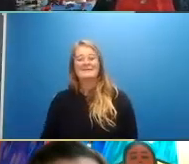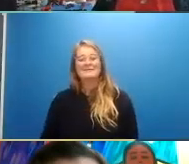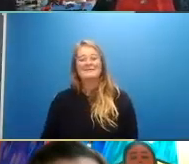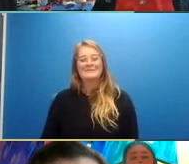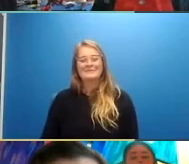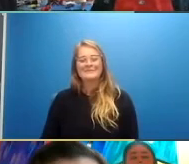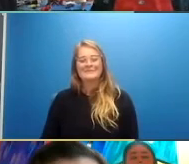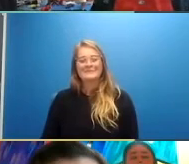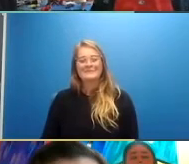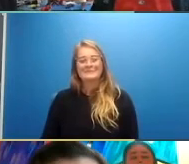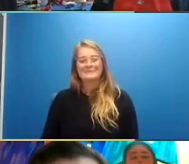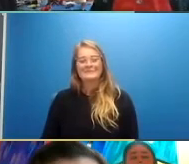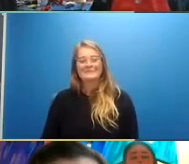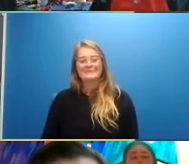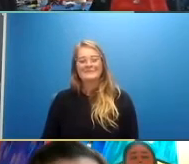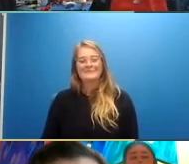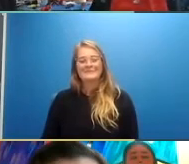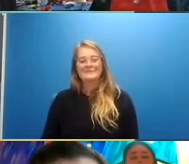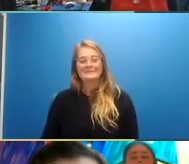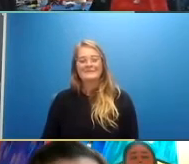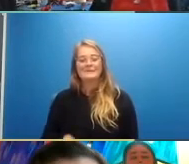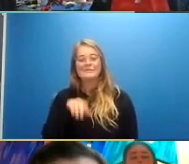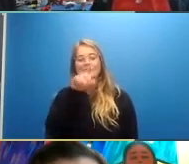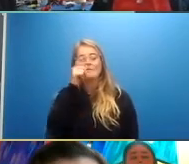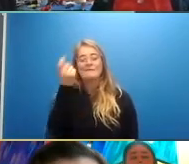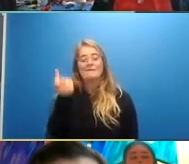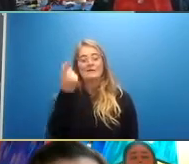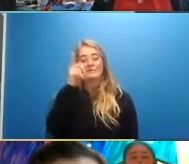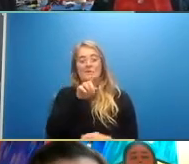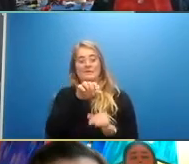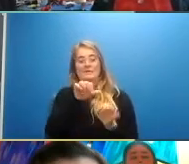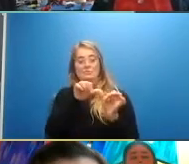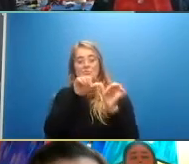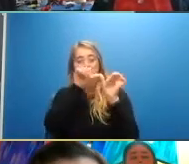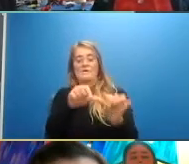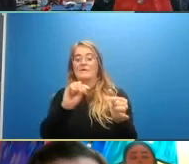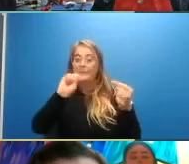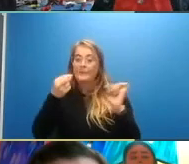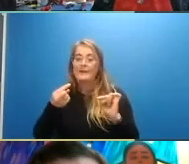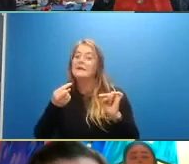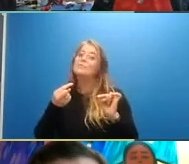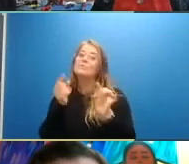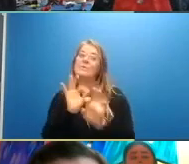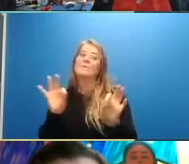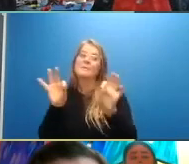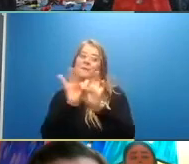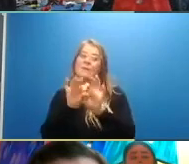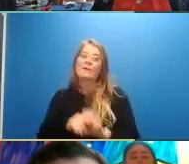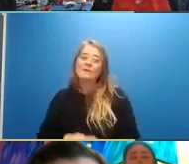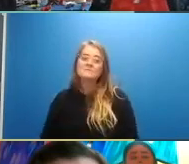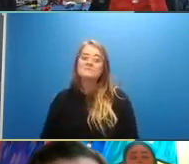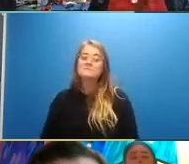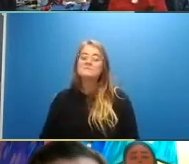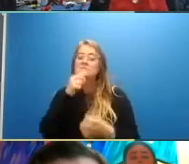that understanding chronic pain is so important, and not many people. I